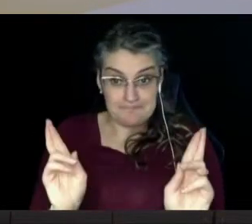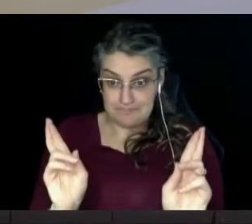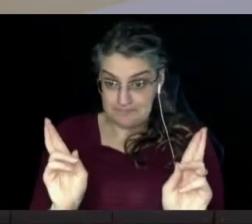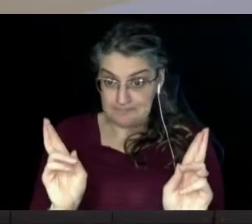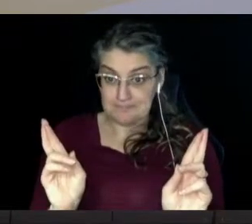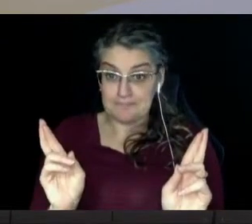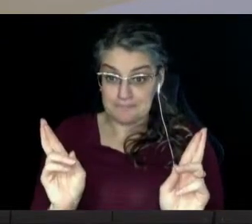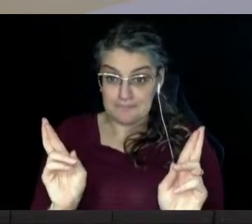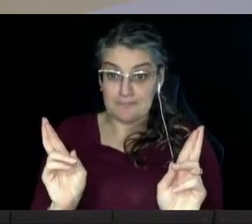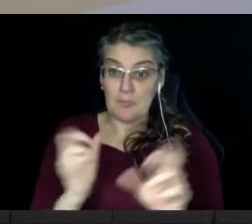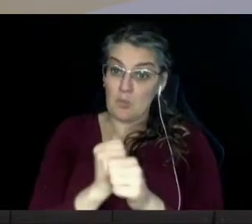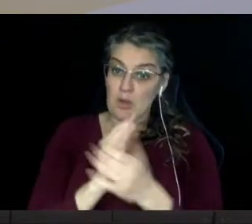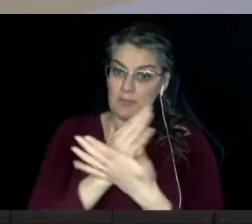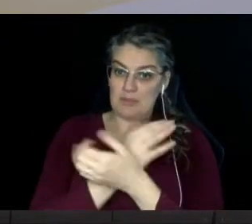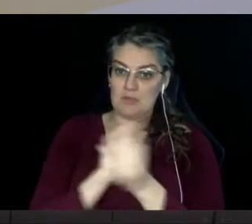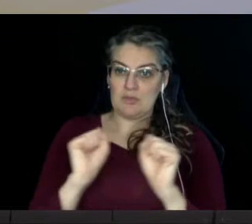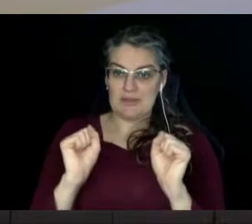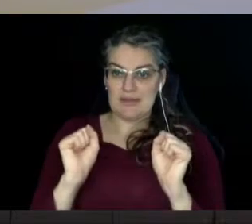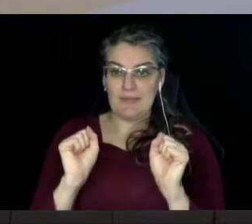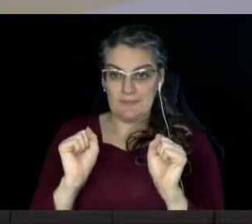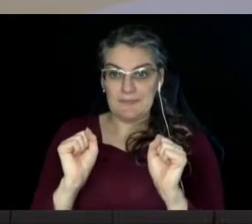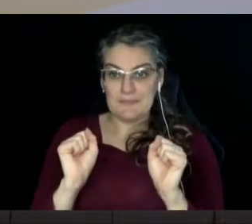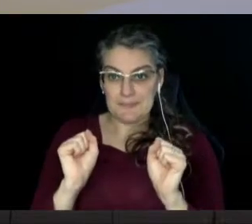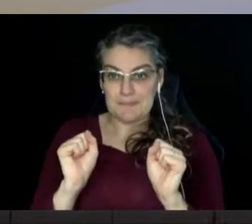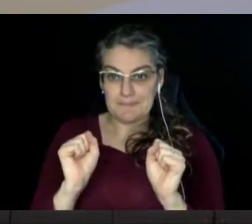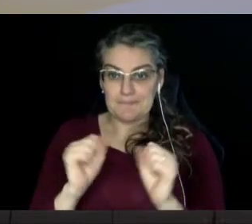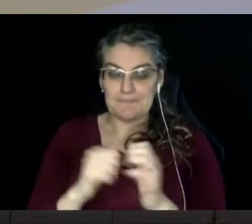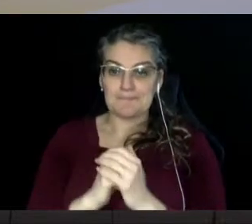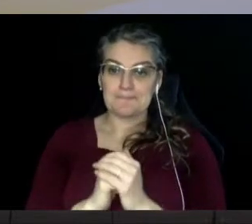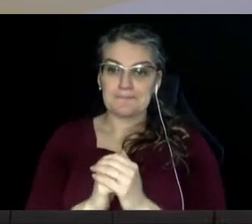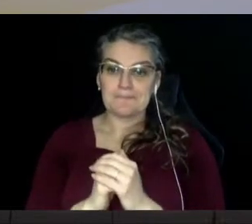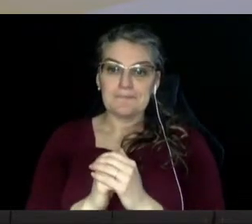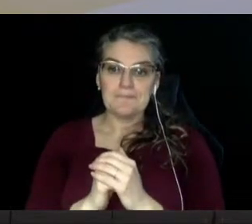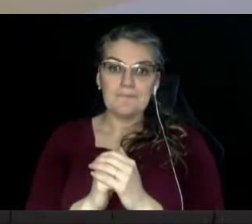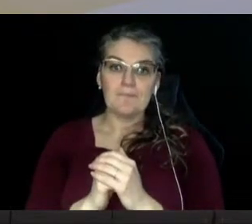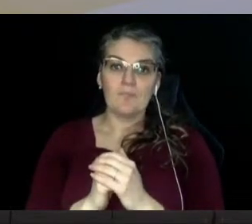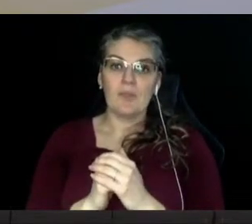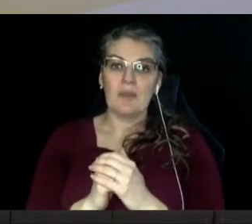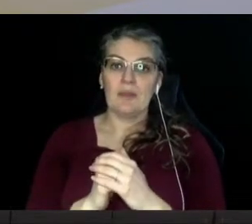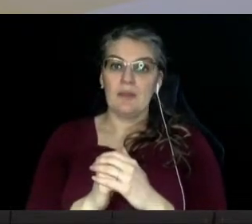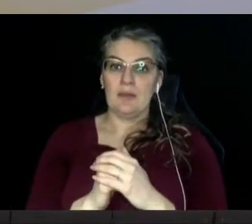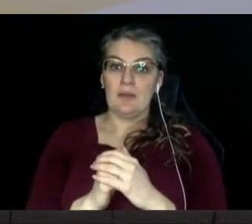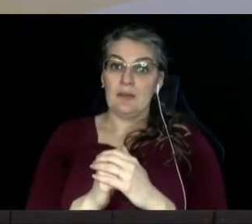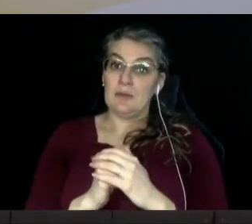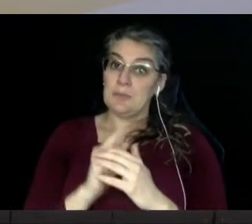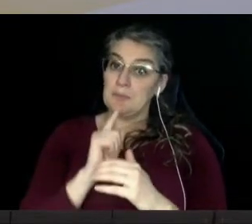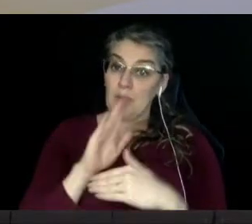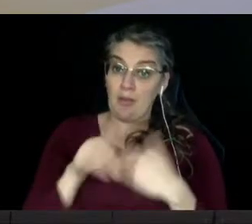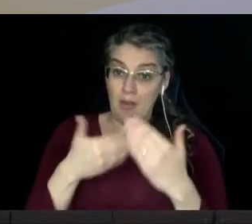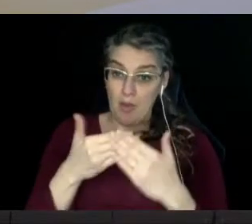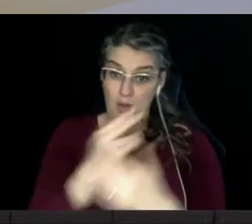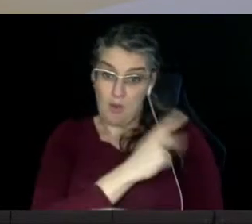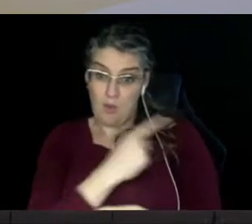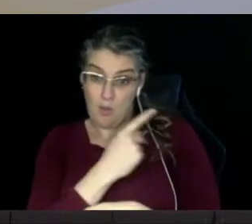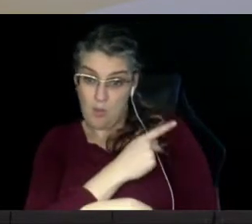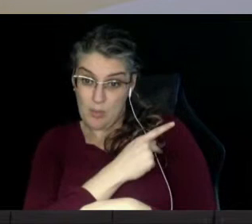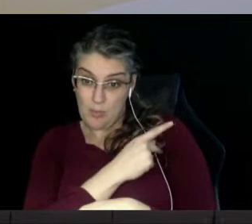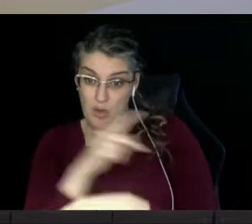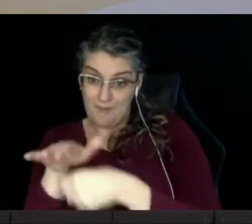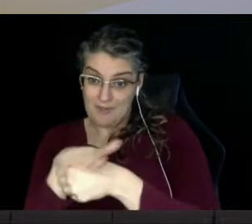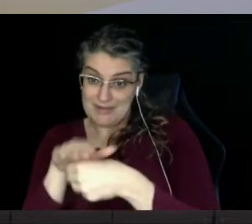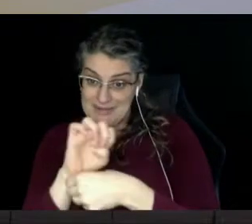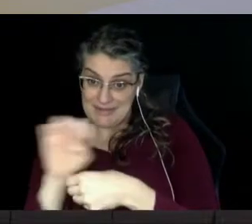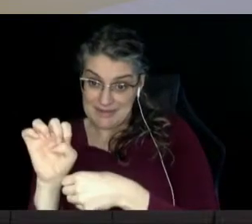So I think it's not that, I think all of us in all our provinces and in the region, we're trying to do the best we